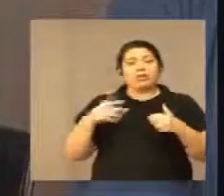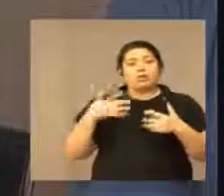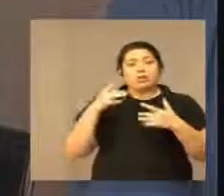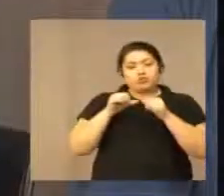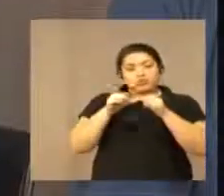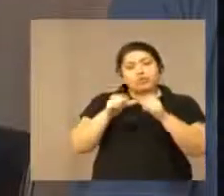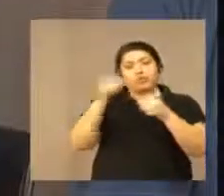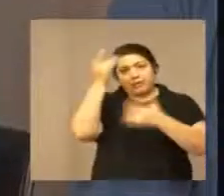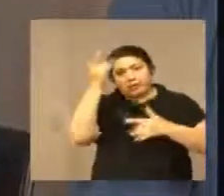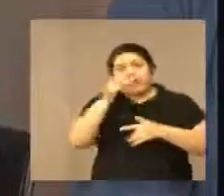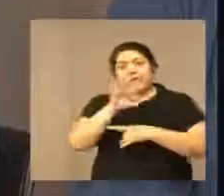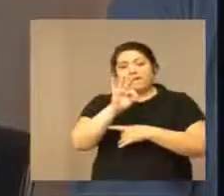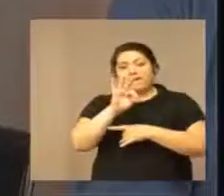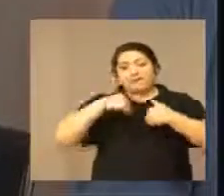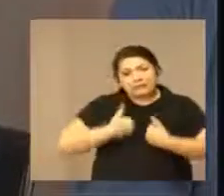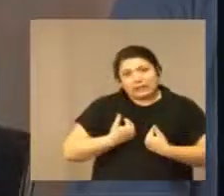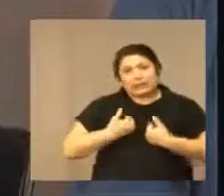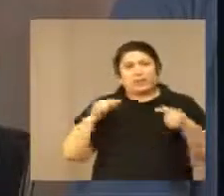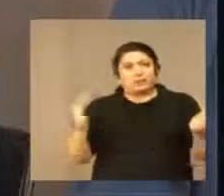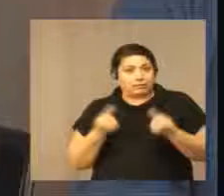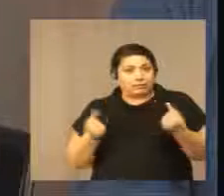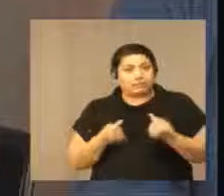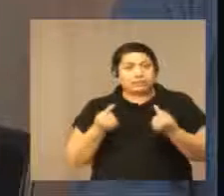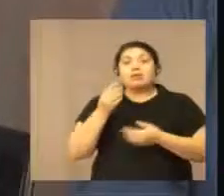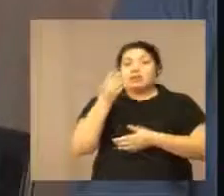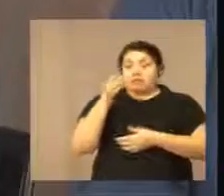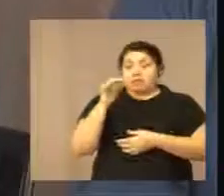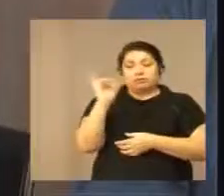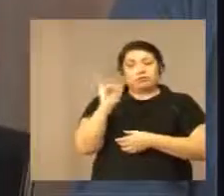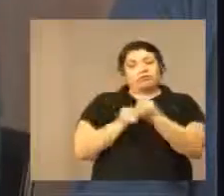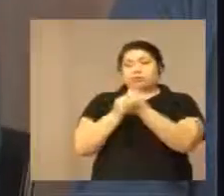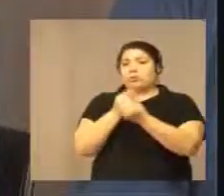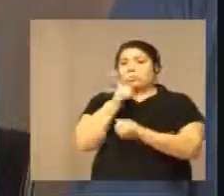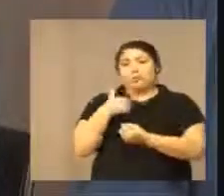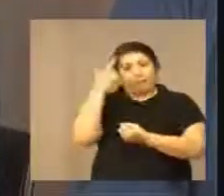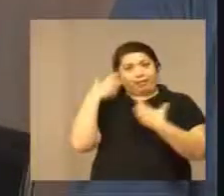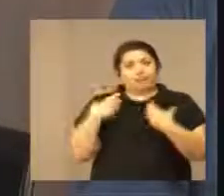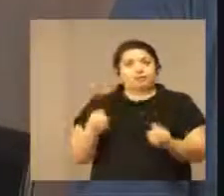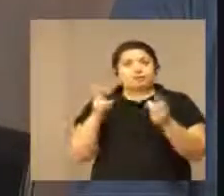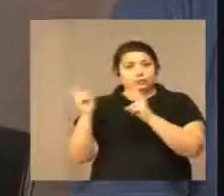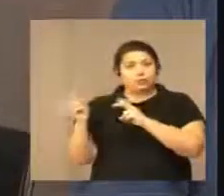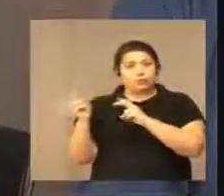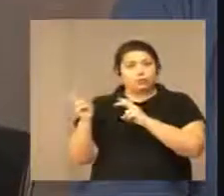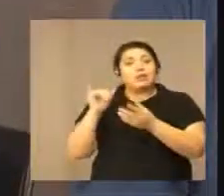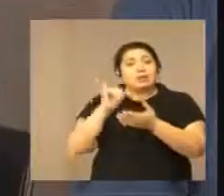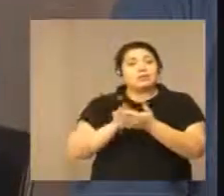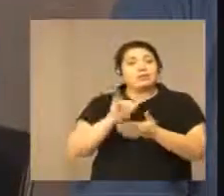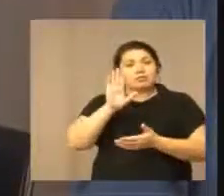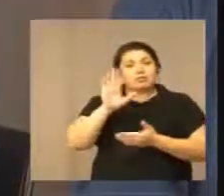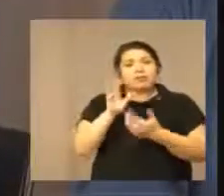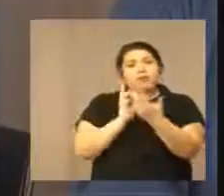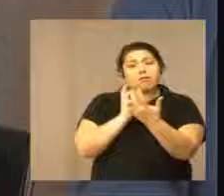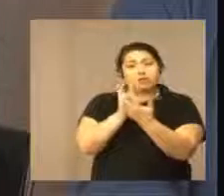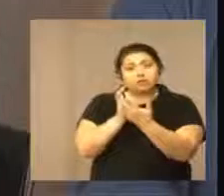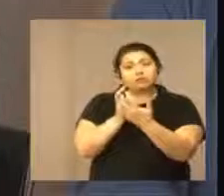pain issues, and those living with mental health issues. These are but a few of the kinds of